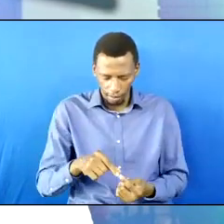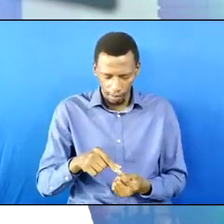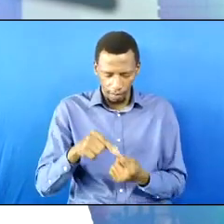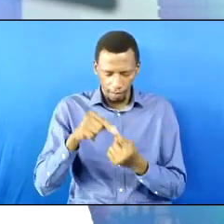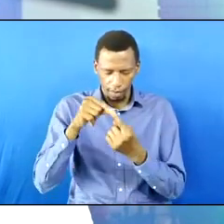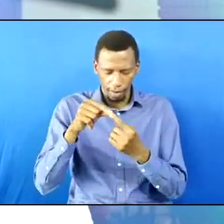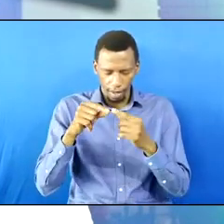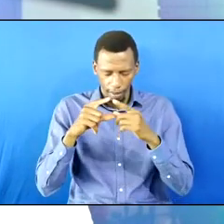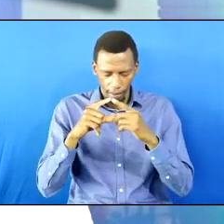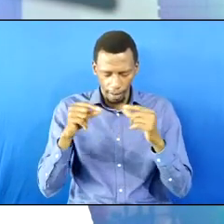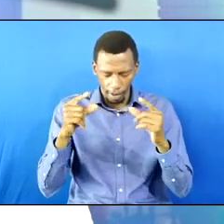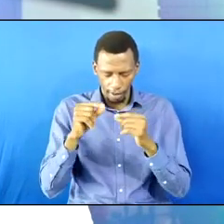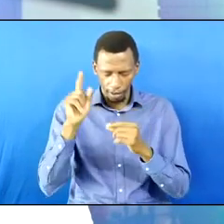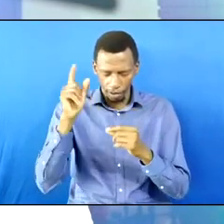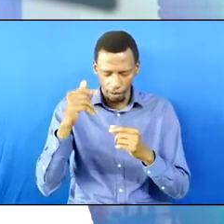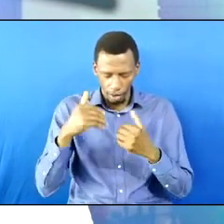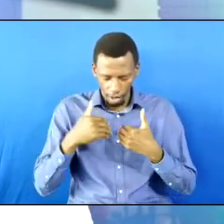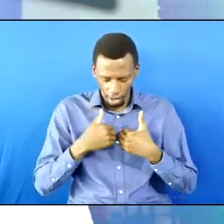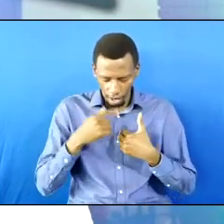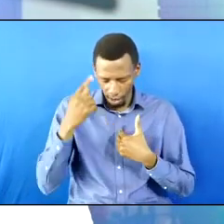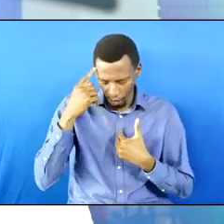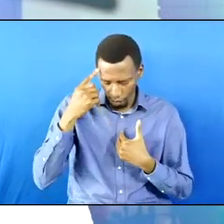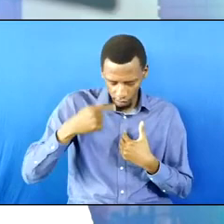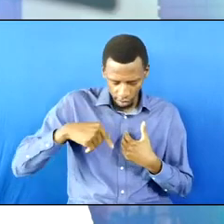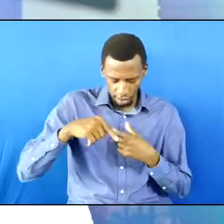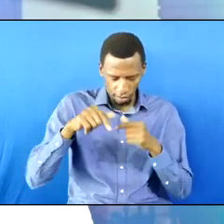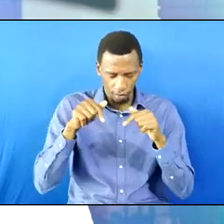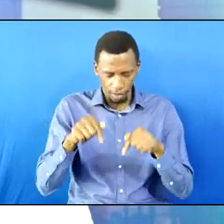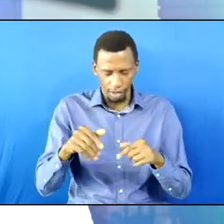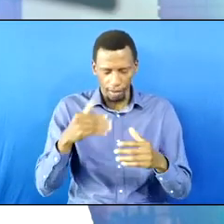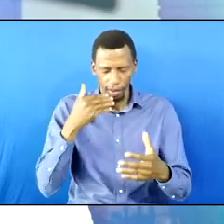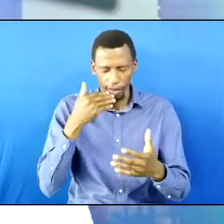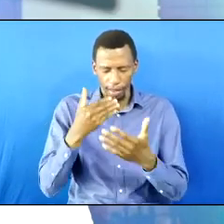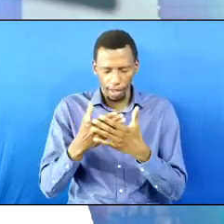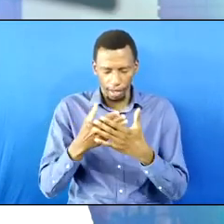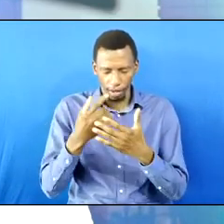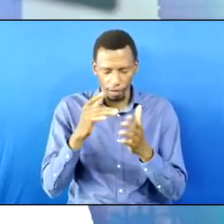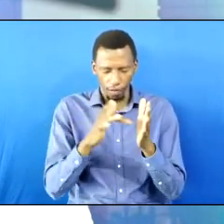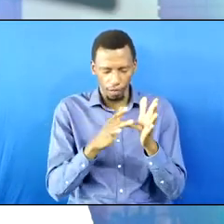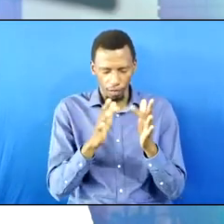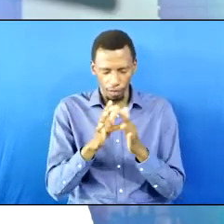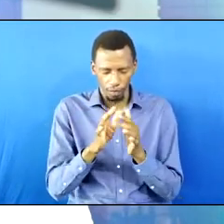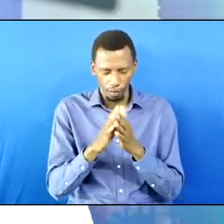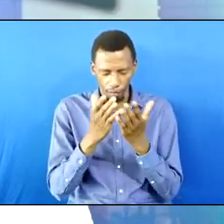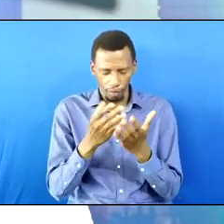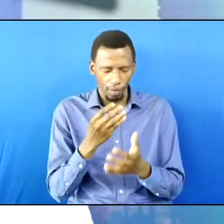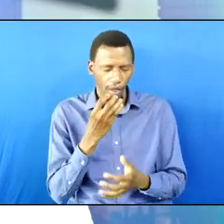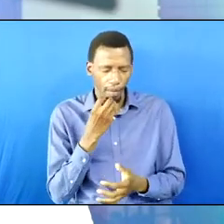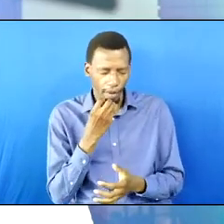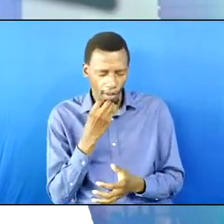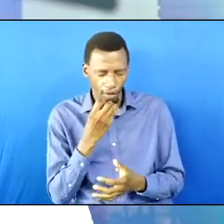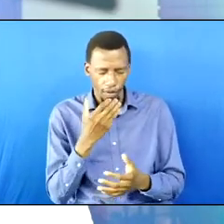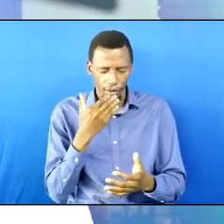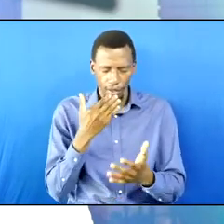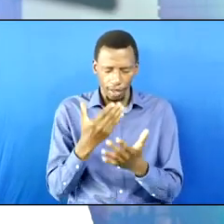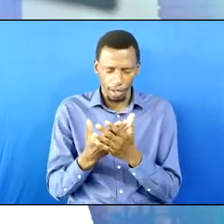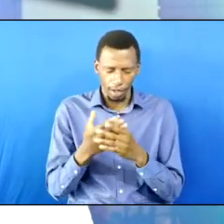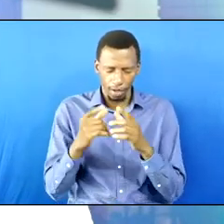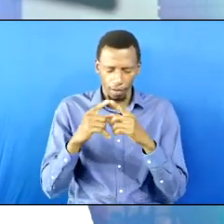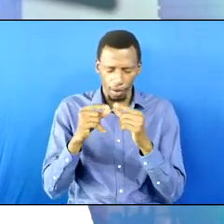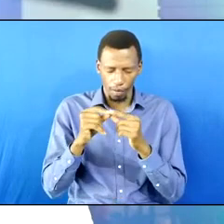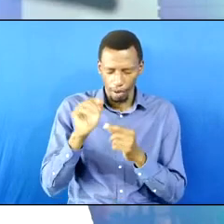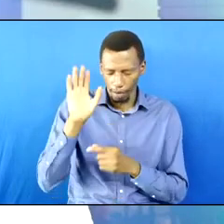today. Thank you for the book of Matthew. Thank you for your words, our Lord Jesus